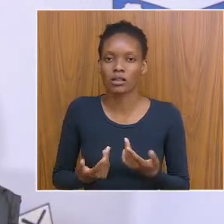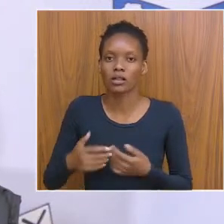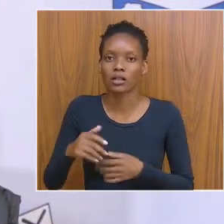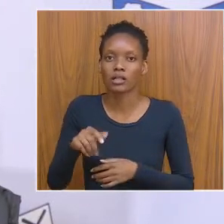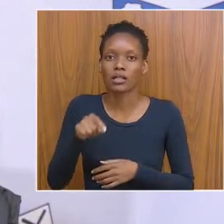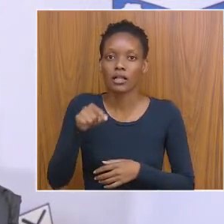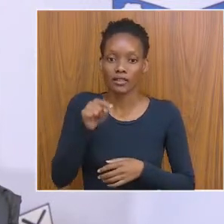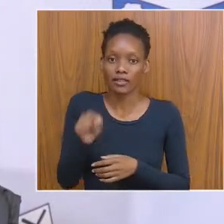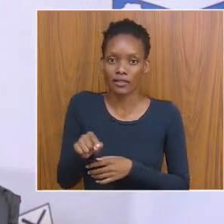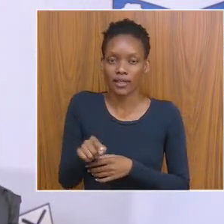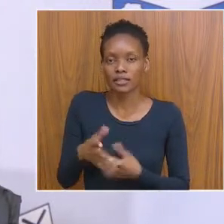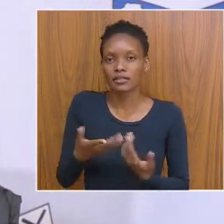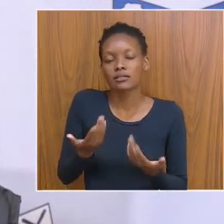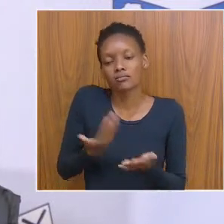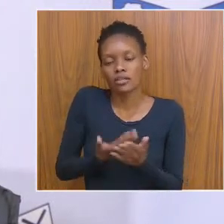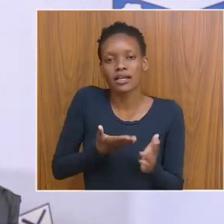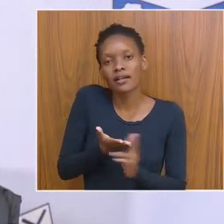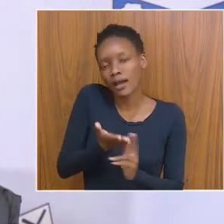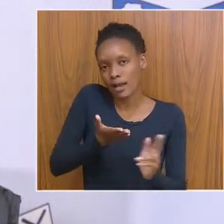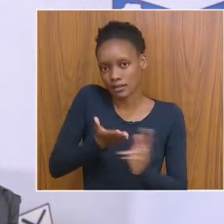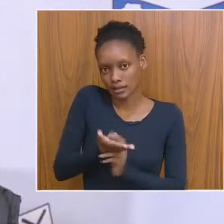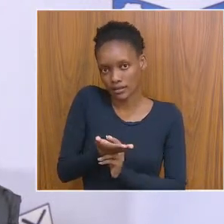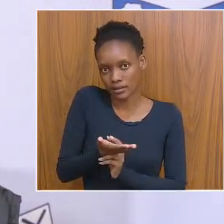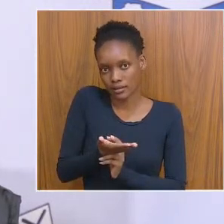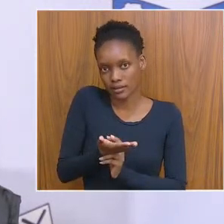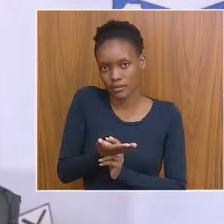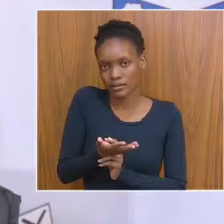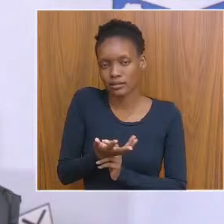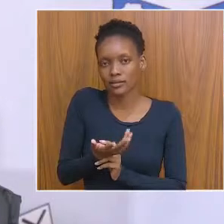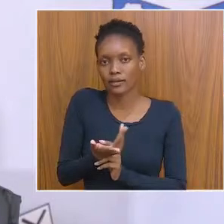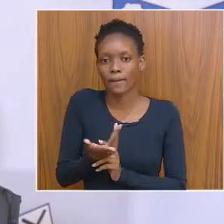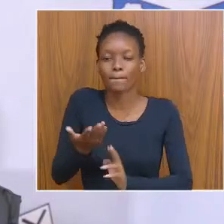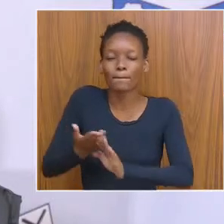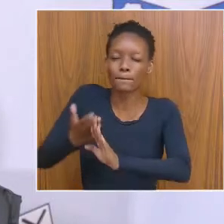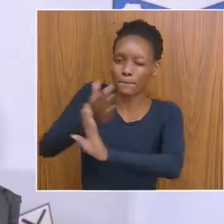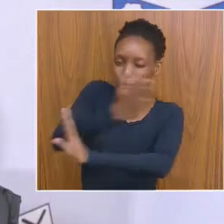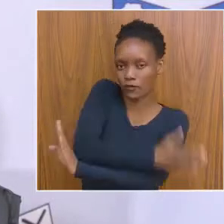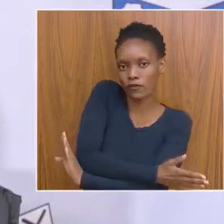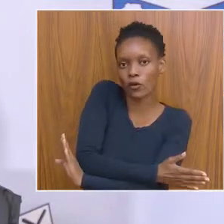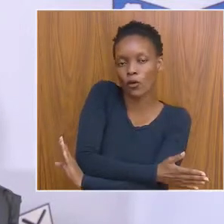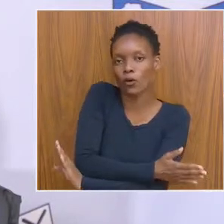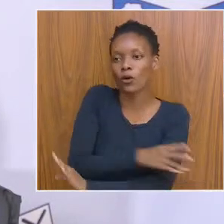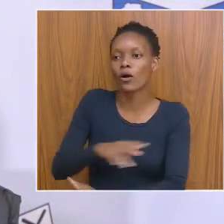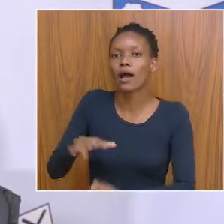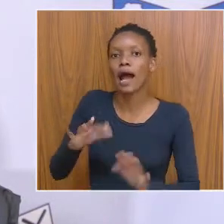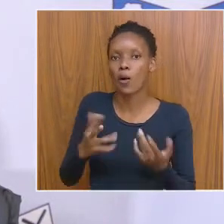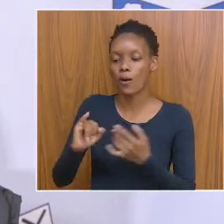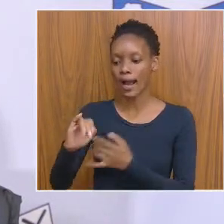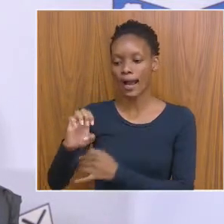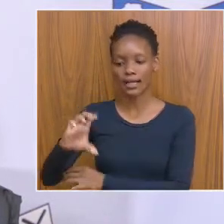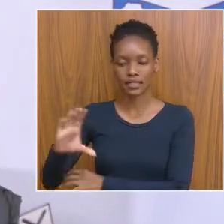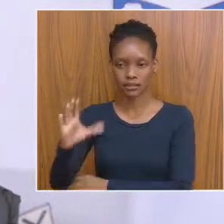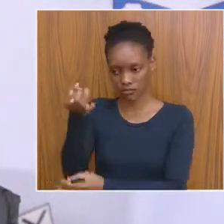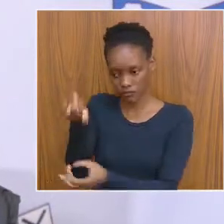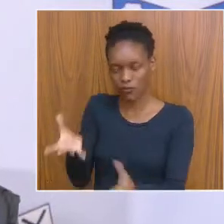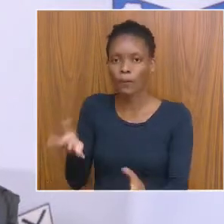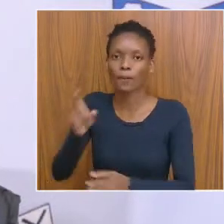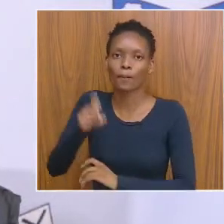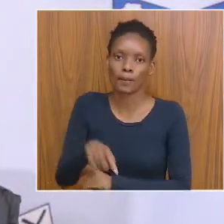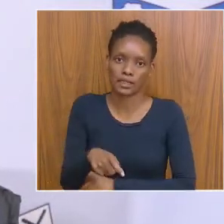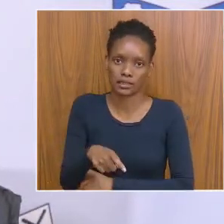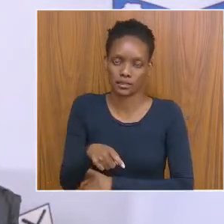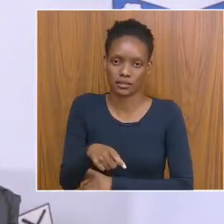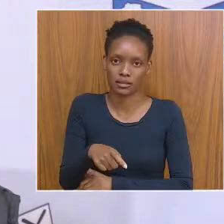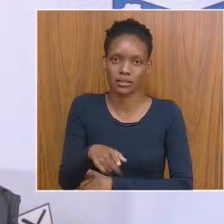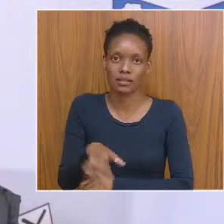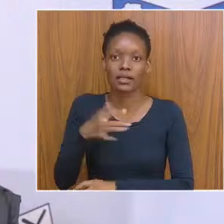That facility may be accessed with prior notification to the Commission, and such notification